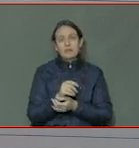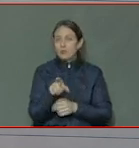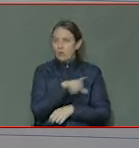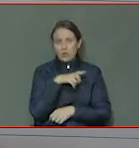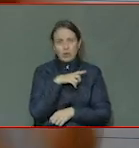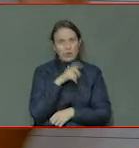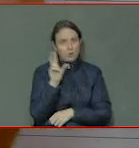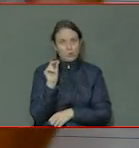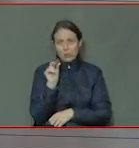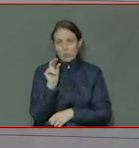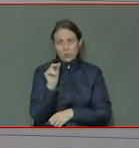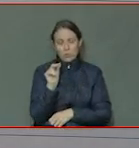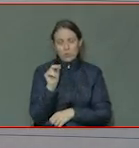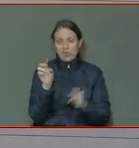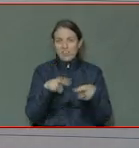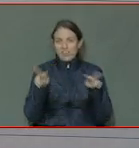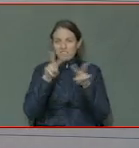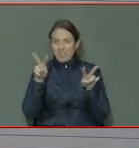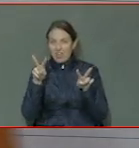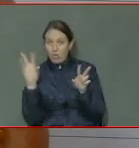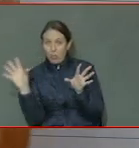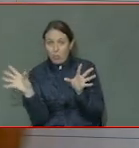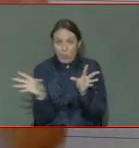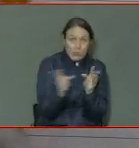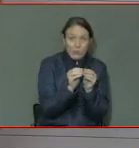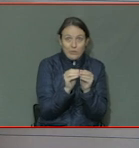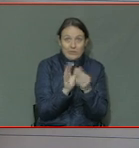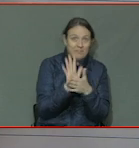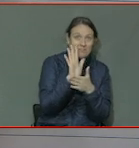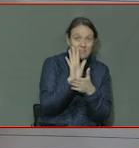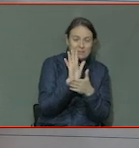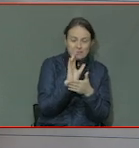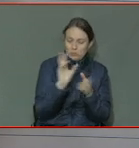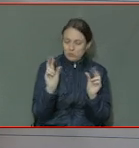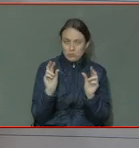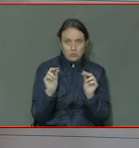so please, that is very, very important.